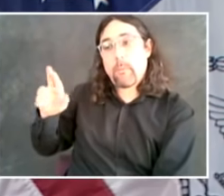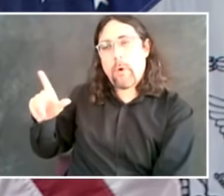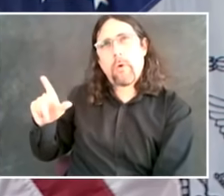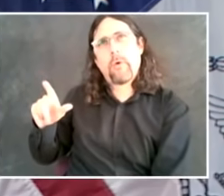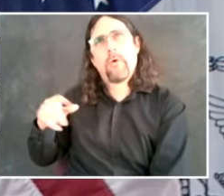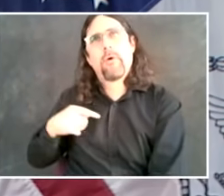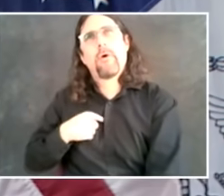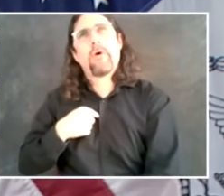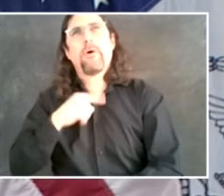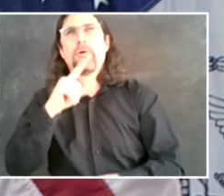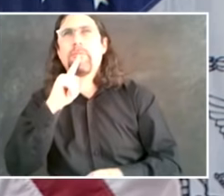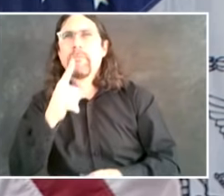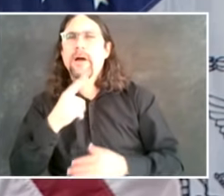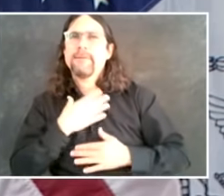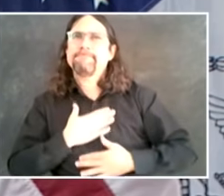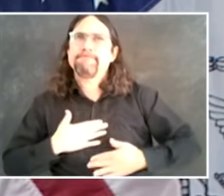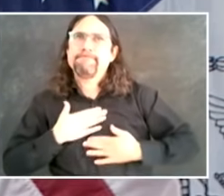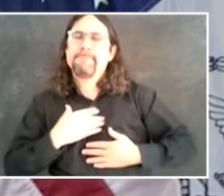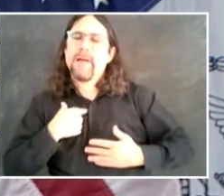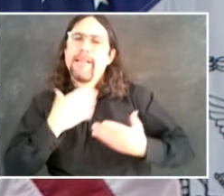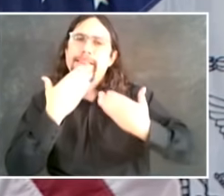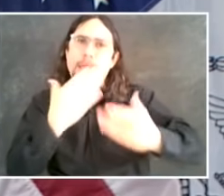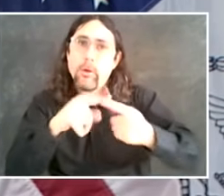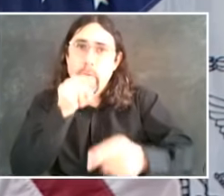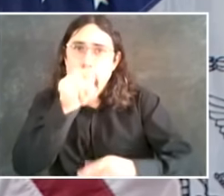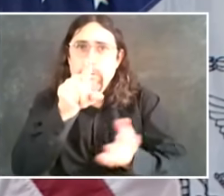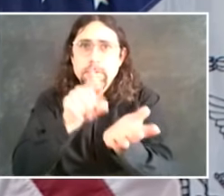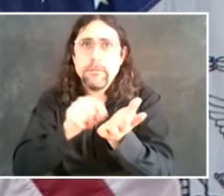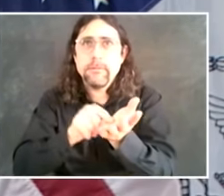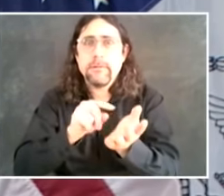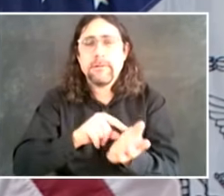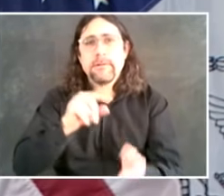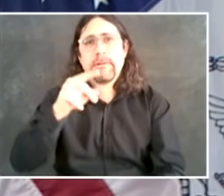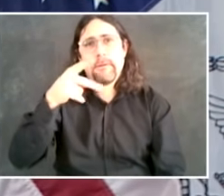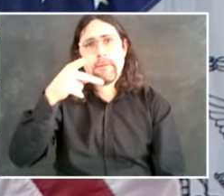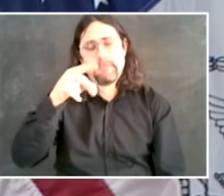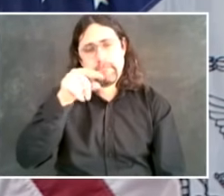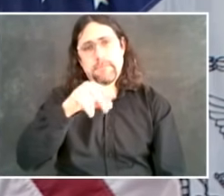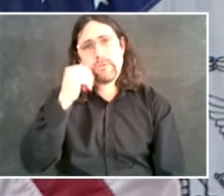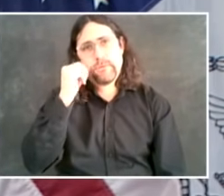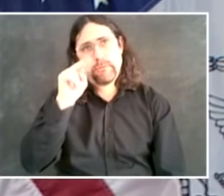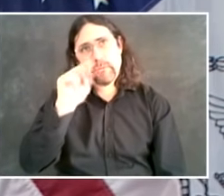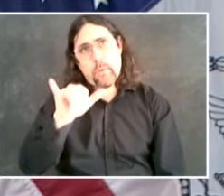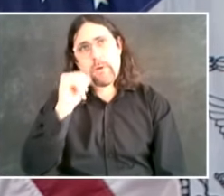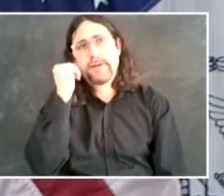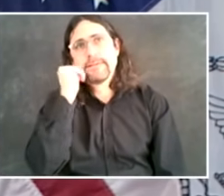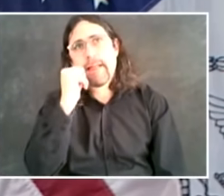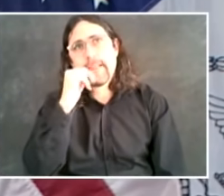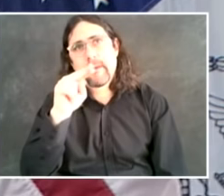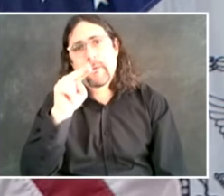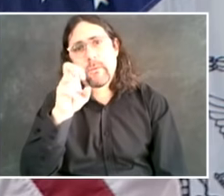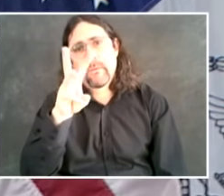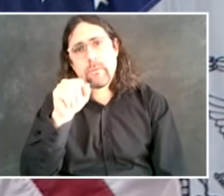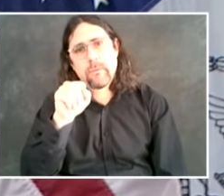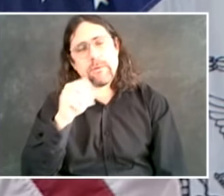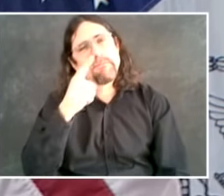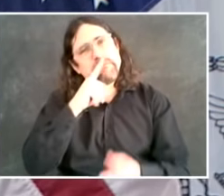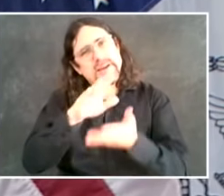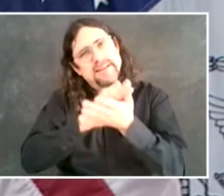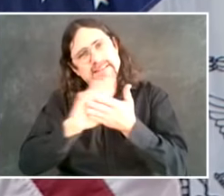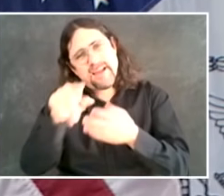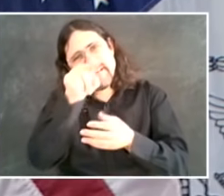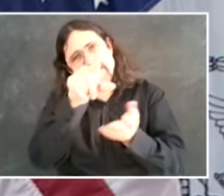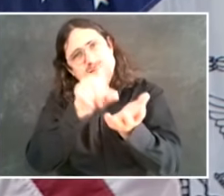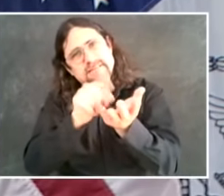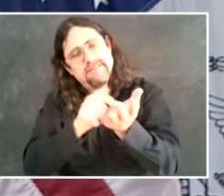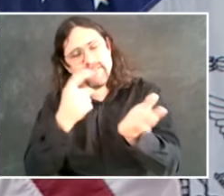man who came here of his own choice to protect us and serve us, that was a very beautiful tribute. So thank you to everyone at the